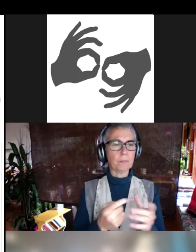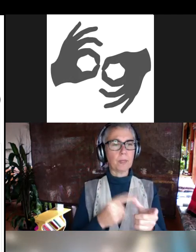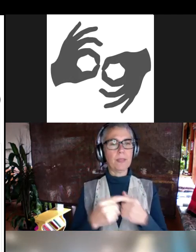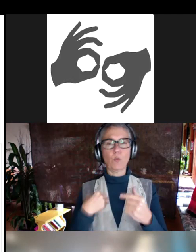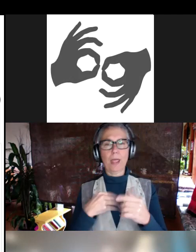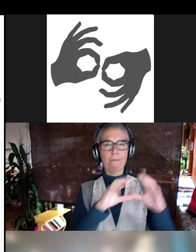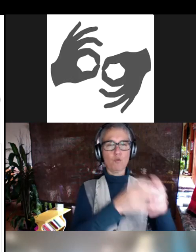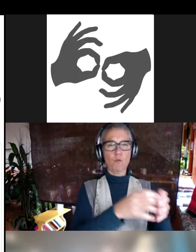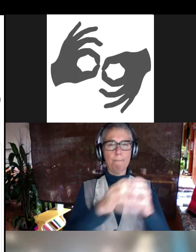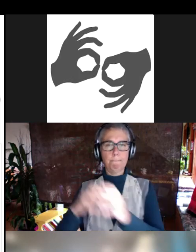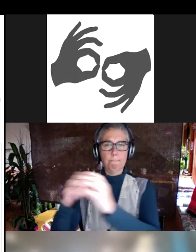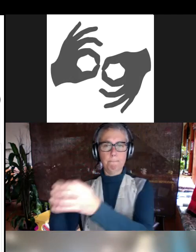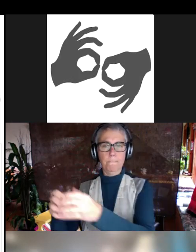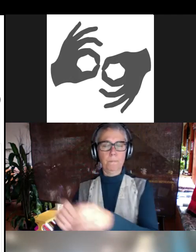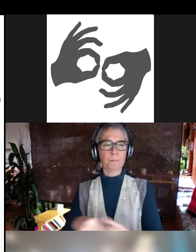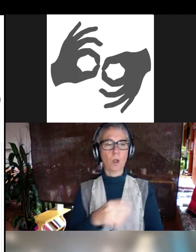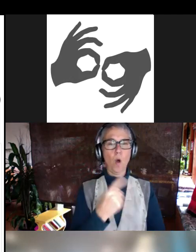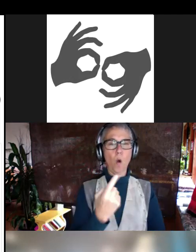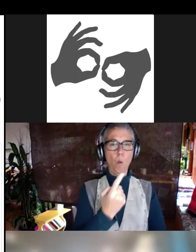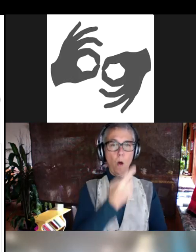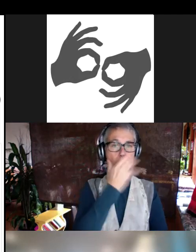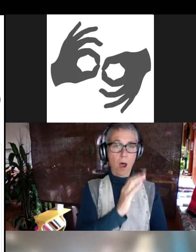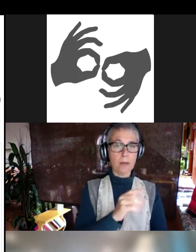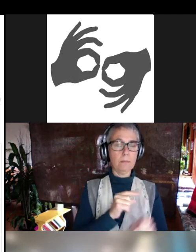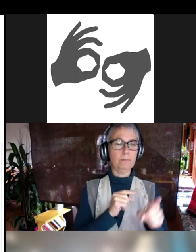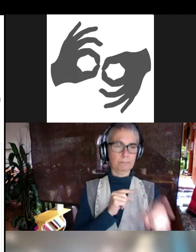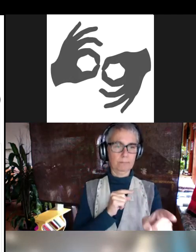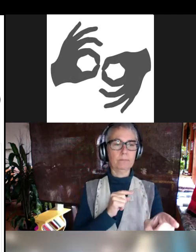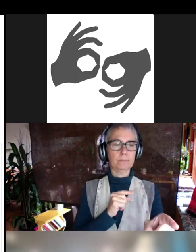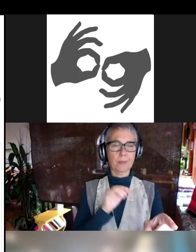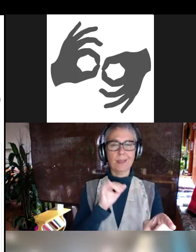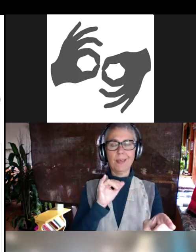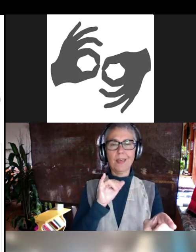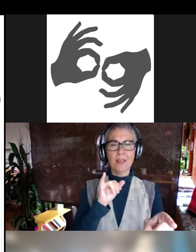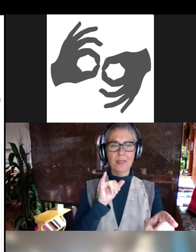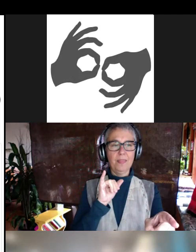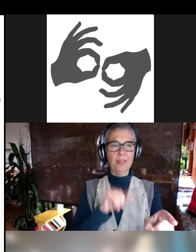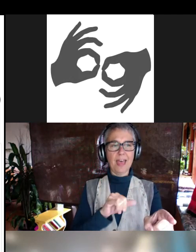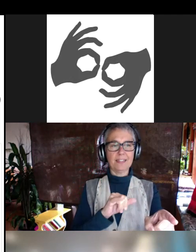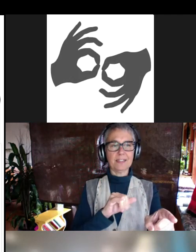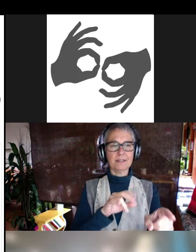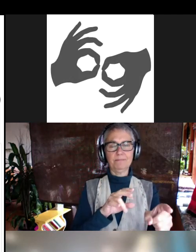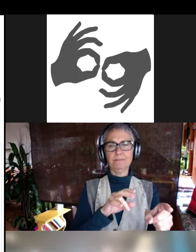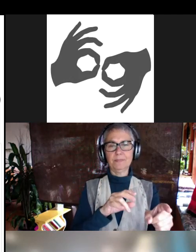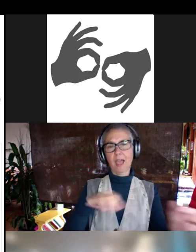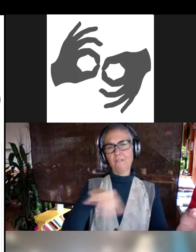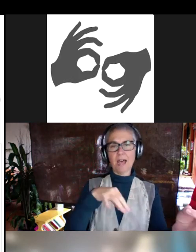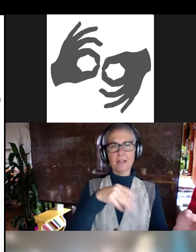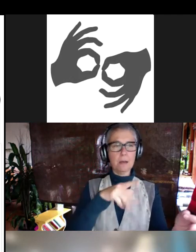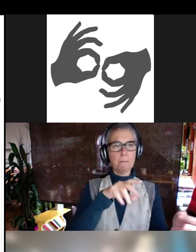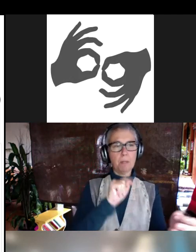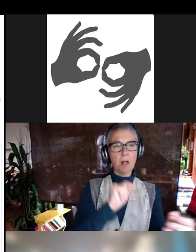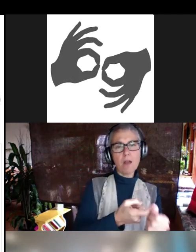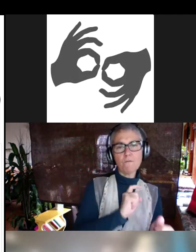groupings over here. We have one hot. So this is the set of island plots. This is those generated